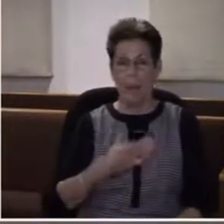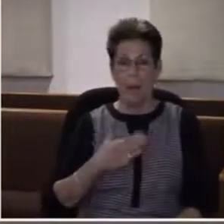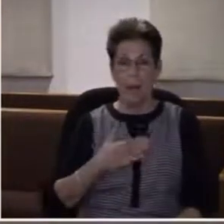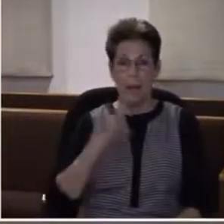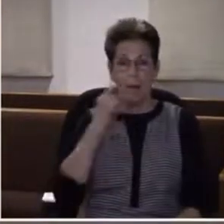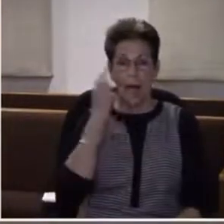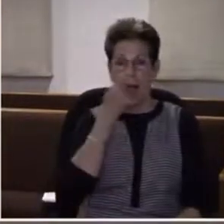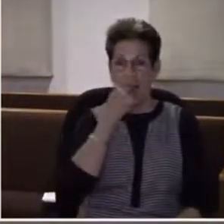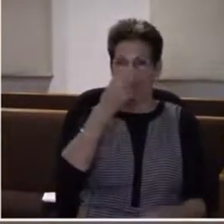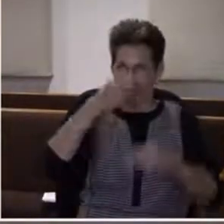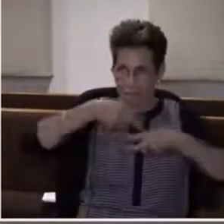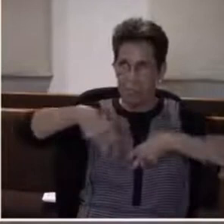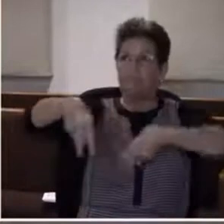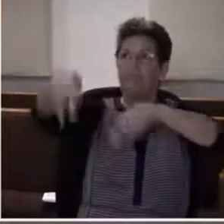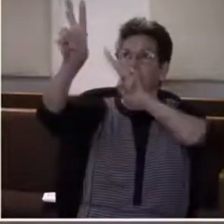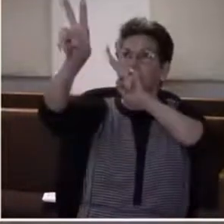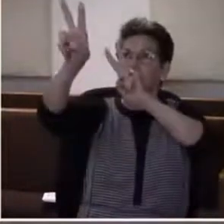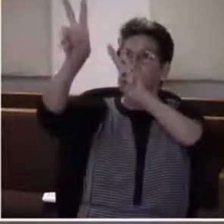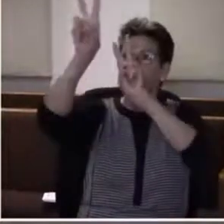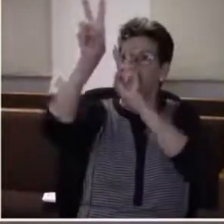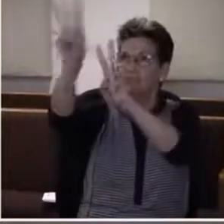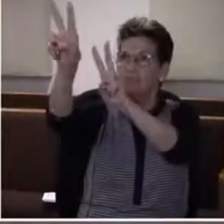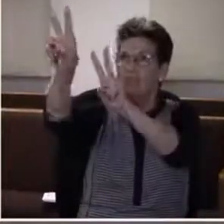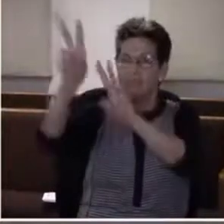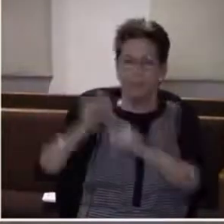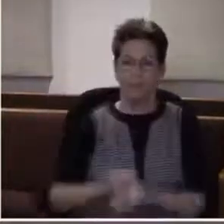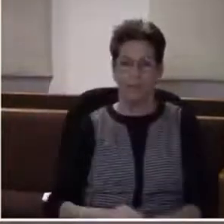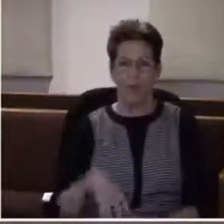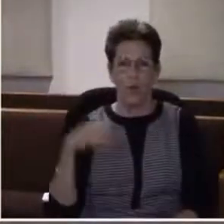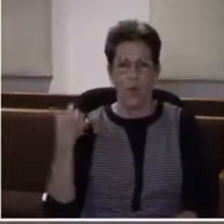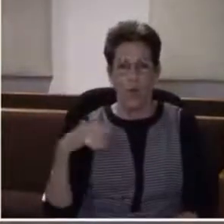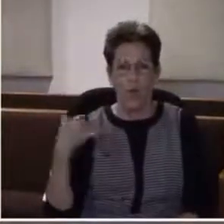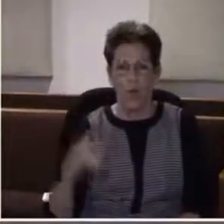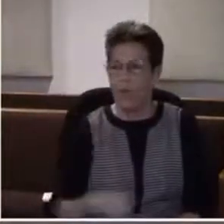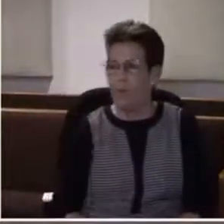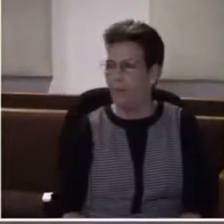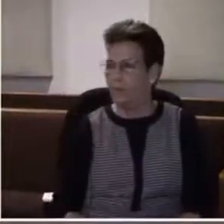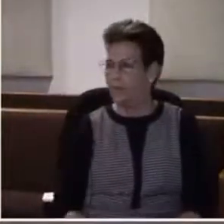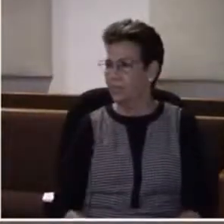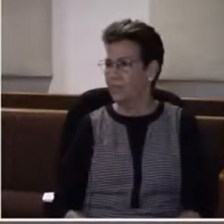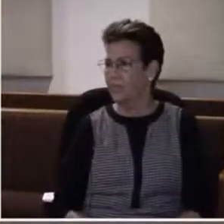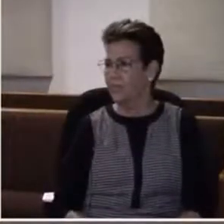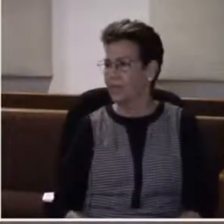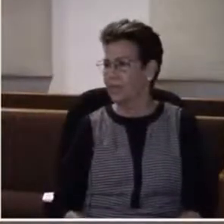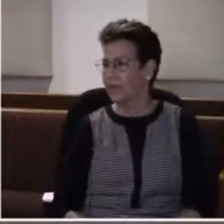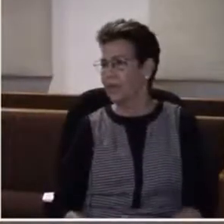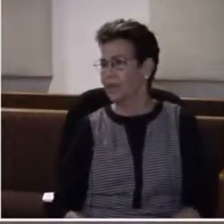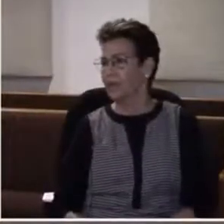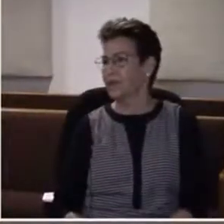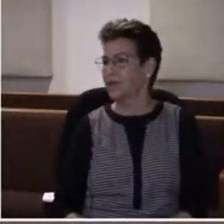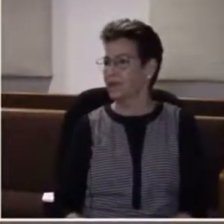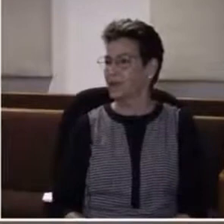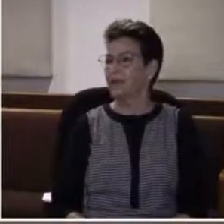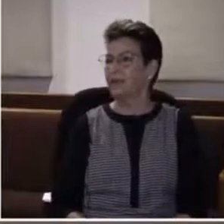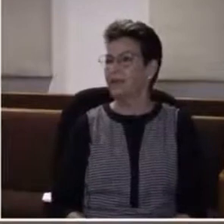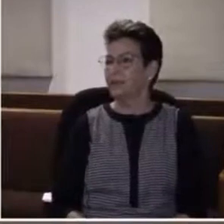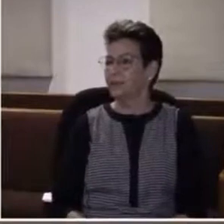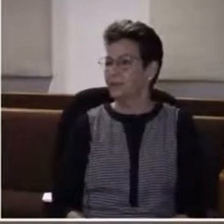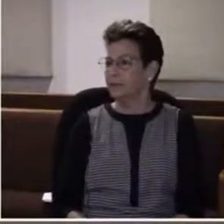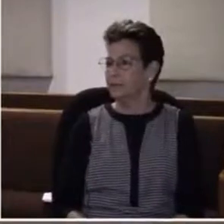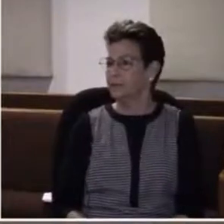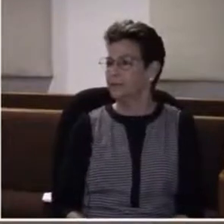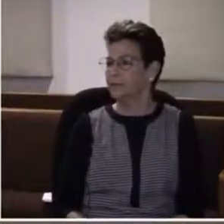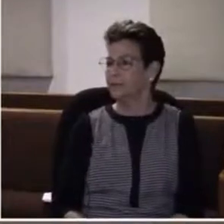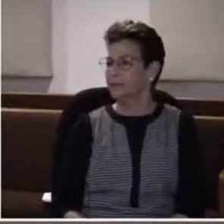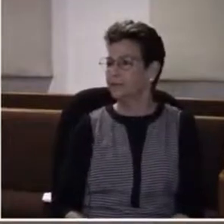me smell good. You'd be shocked how many people think their life stinks.